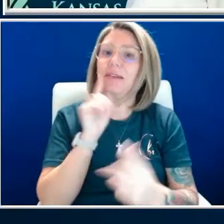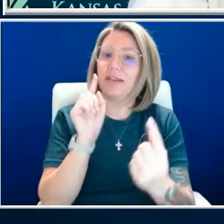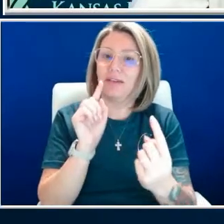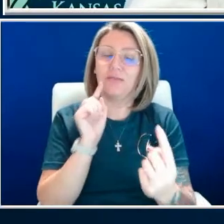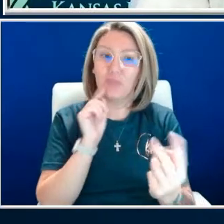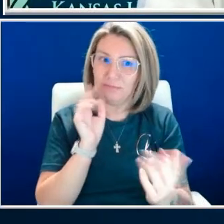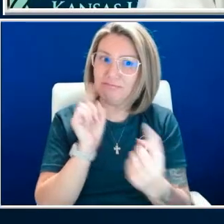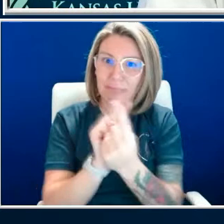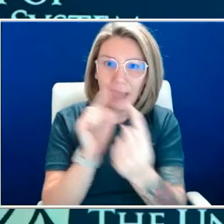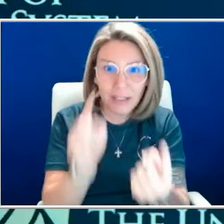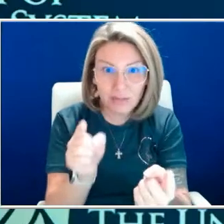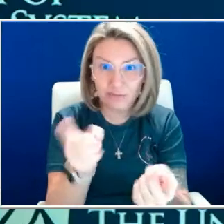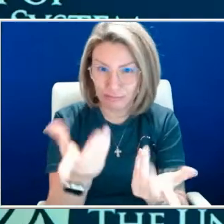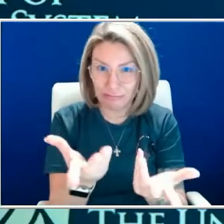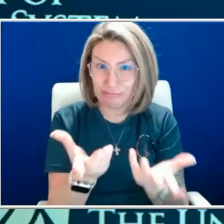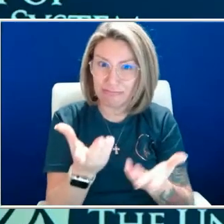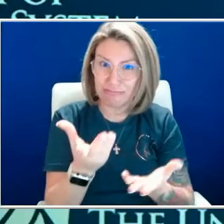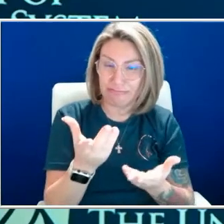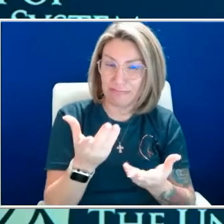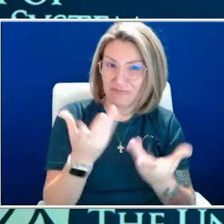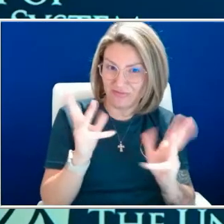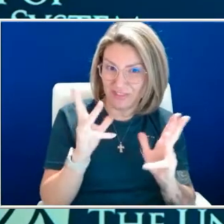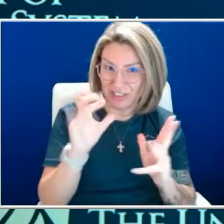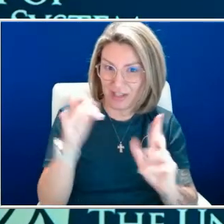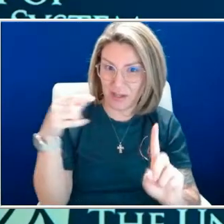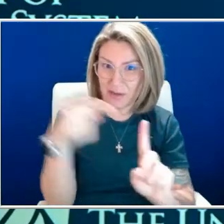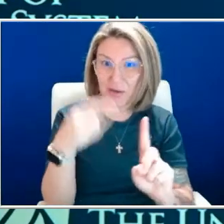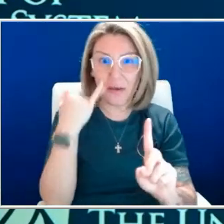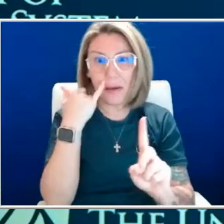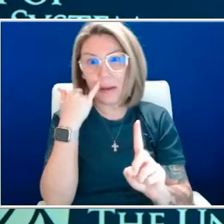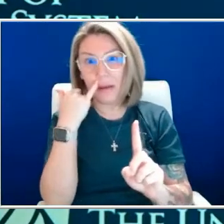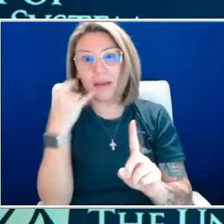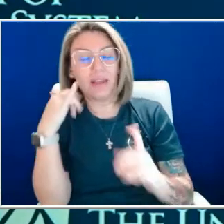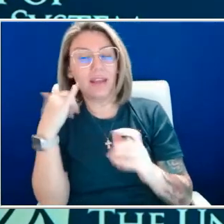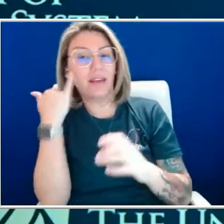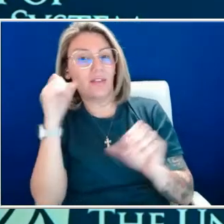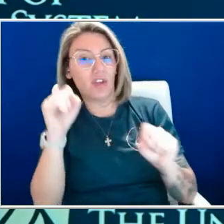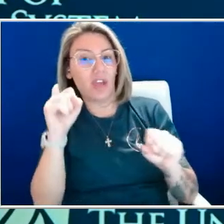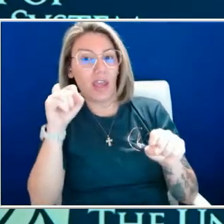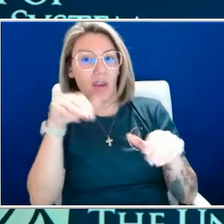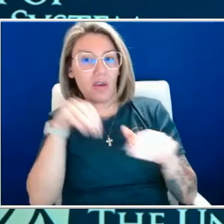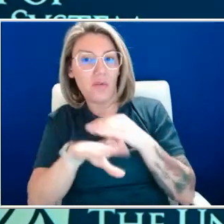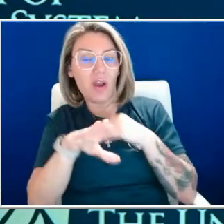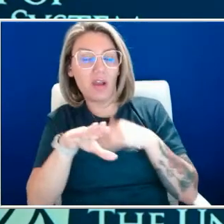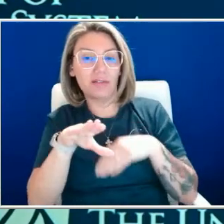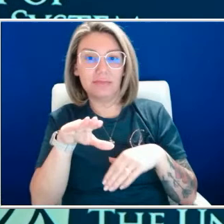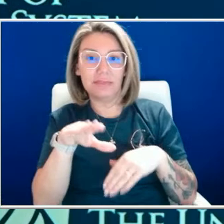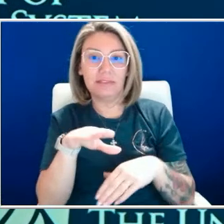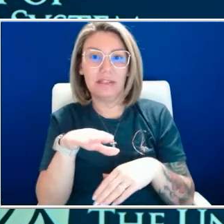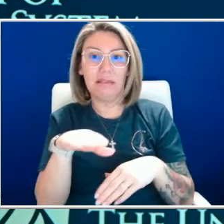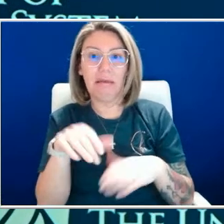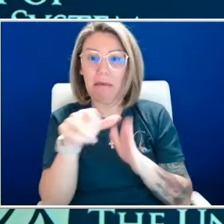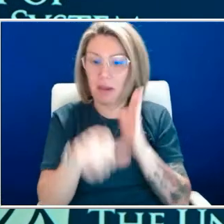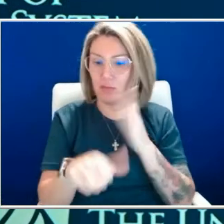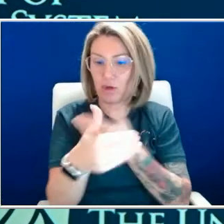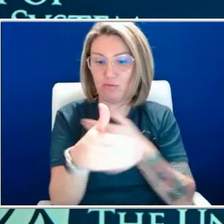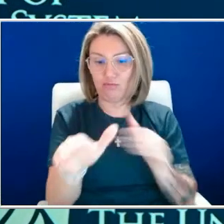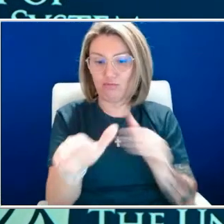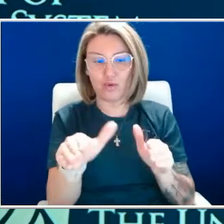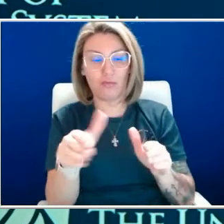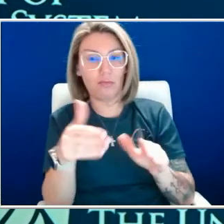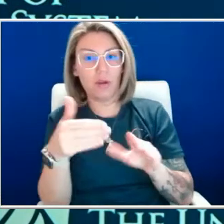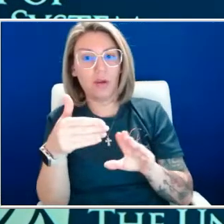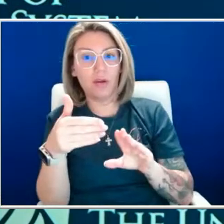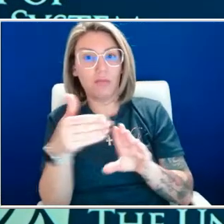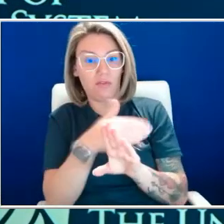The stronger you are going into surgery, if you're able to walk into the operating room, before major heart surgery, the chance of you doing well afterwards goes up much higher. And so I